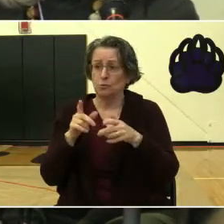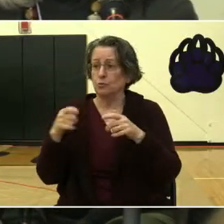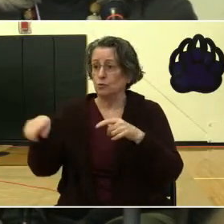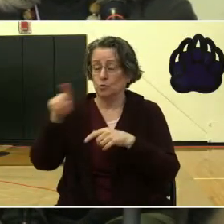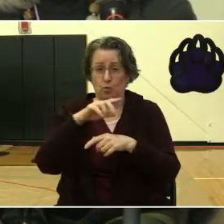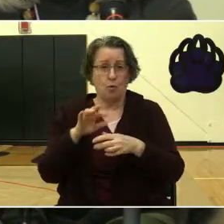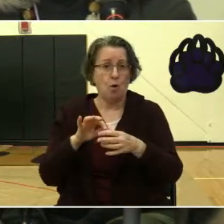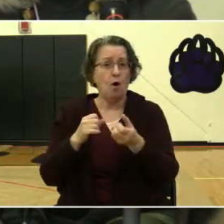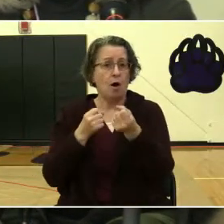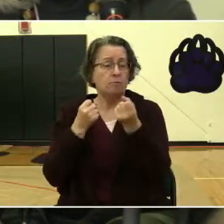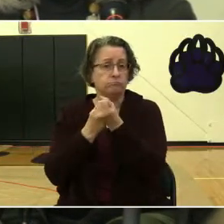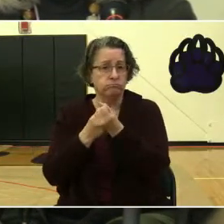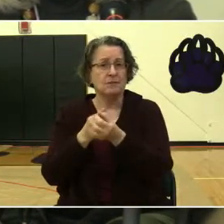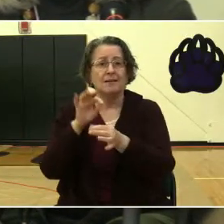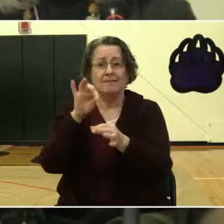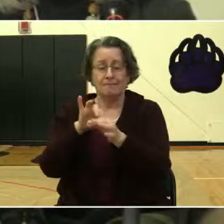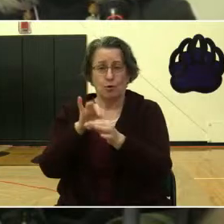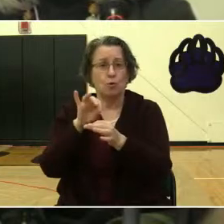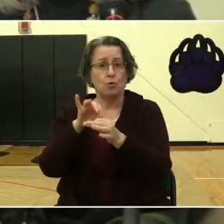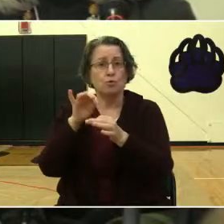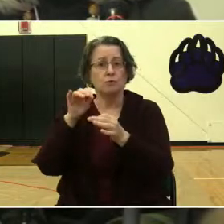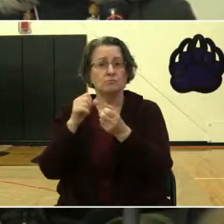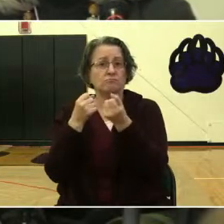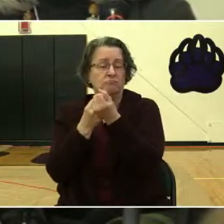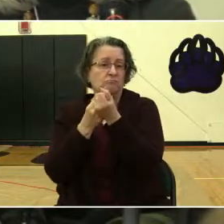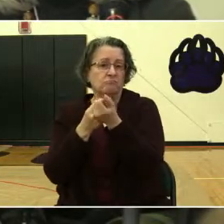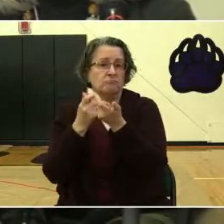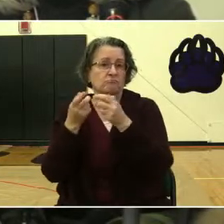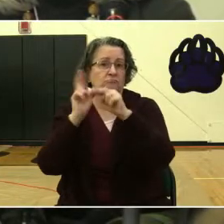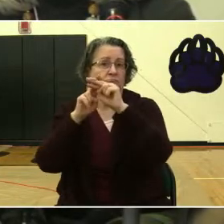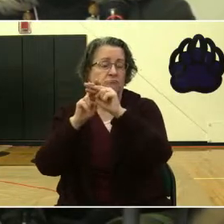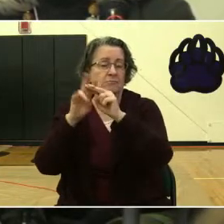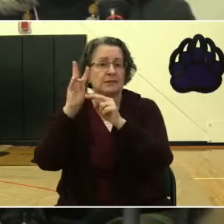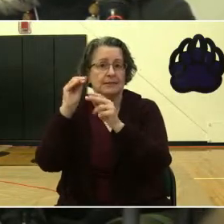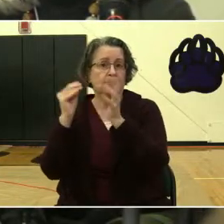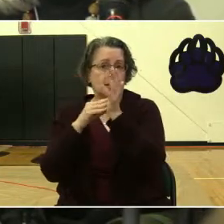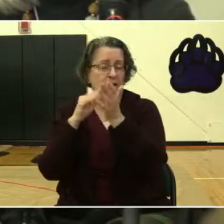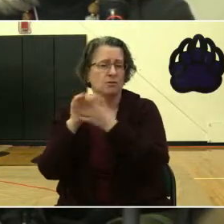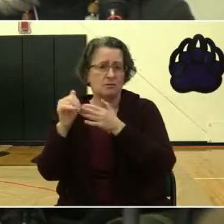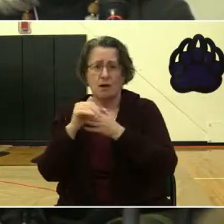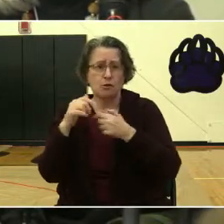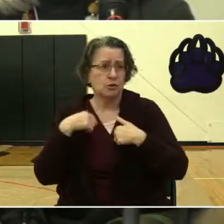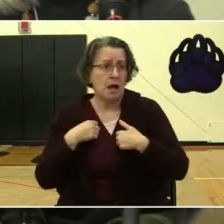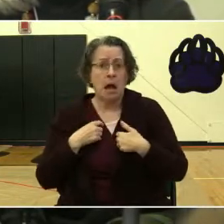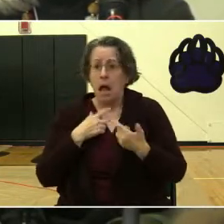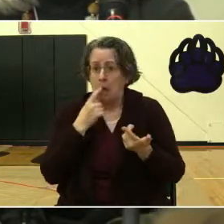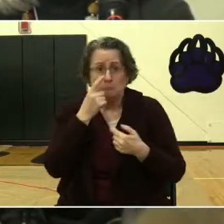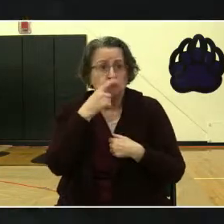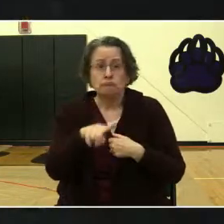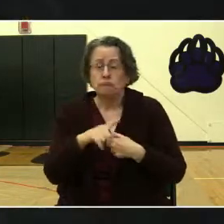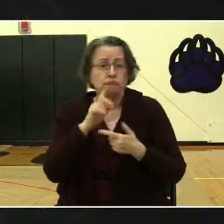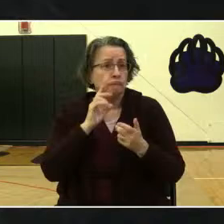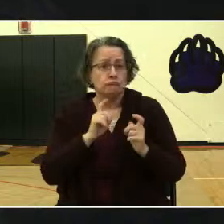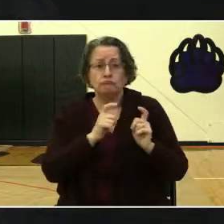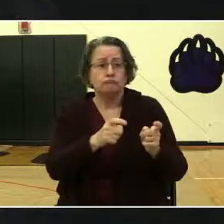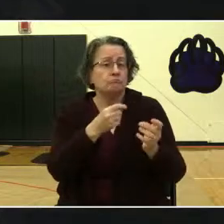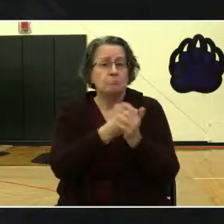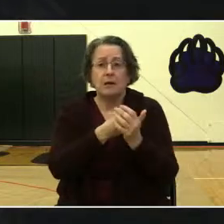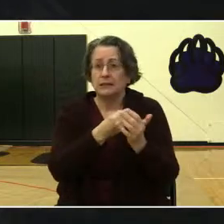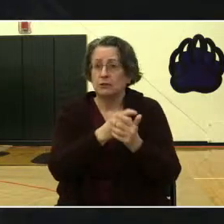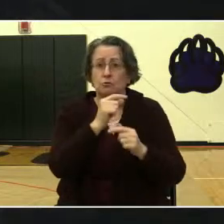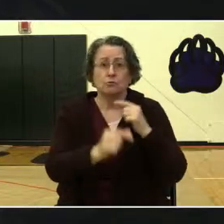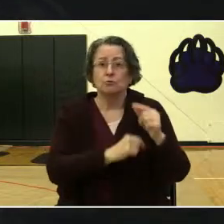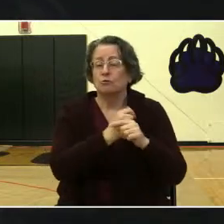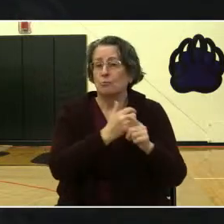and I want also want to say that we are dedicated to this cause already thank you Mr quip thank you